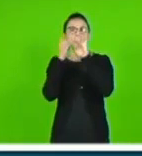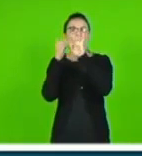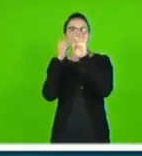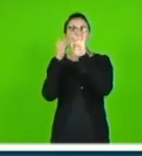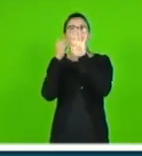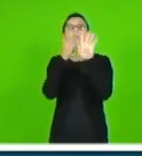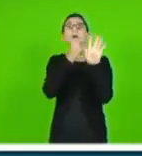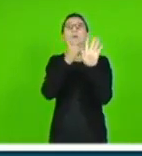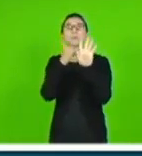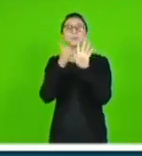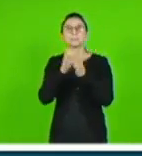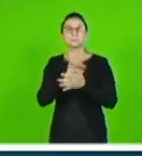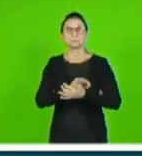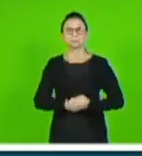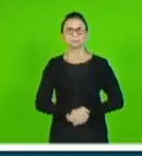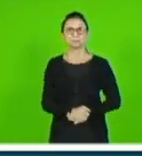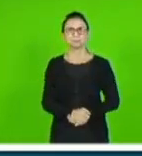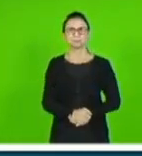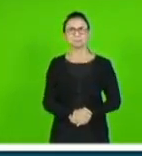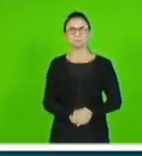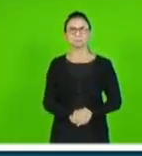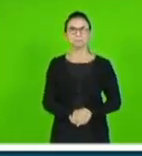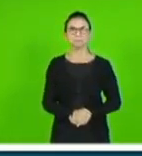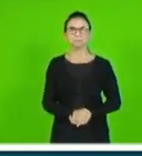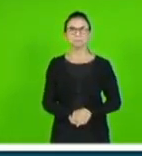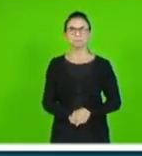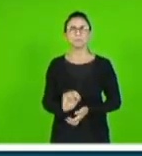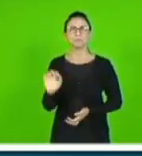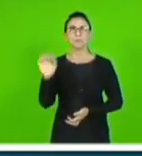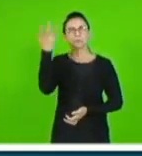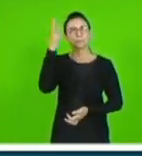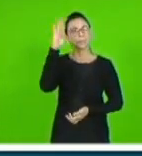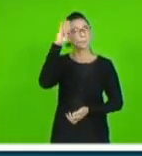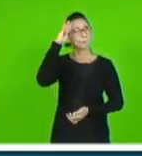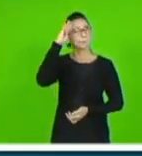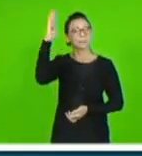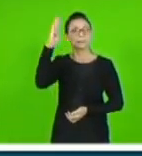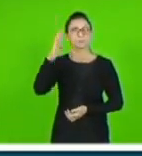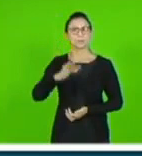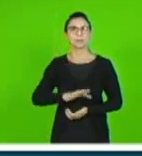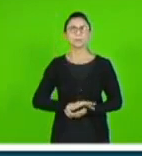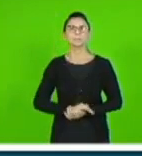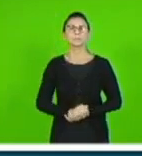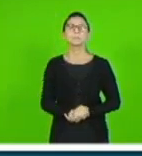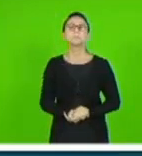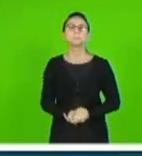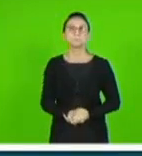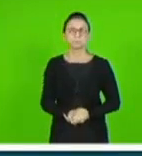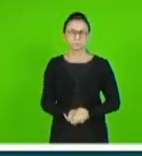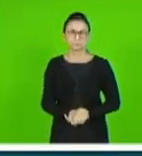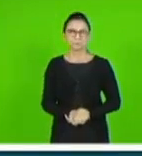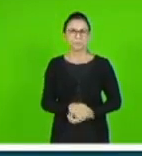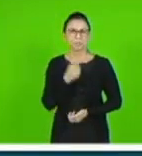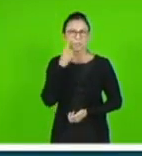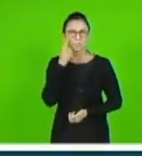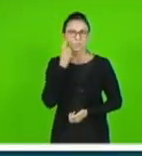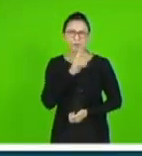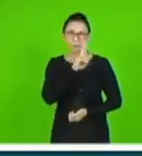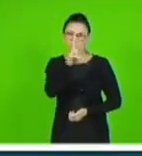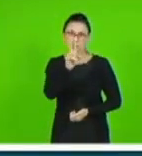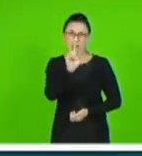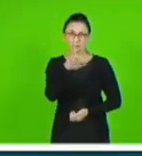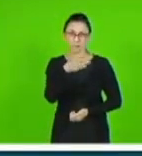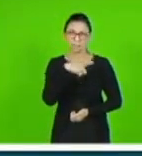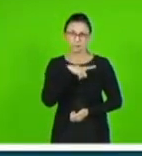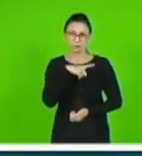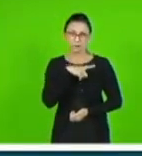When the fourth trumpet sounds, what is the first and the second major things that will happen? Is